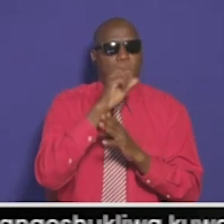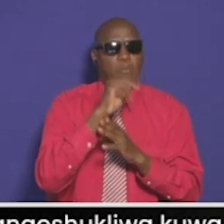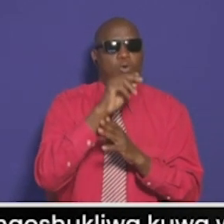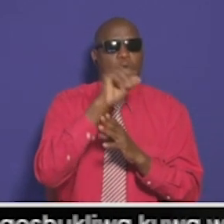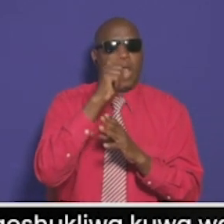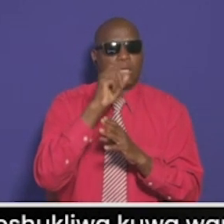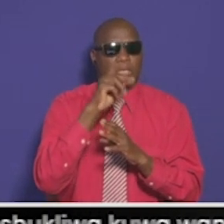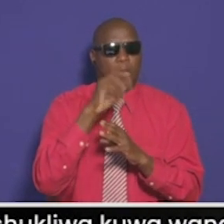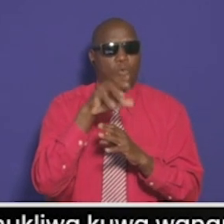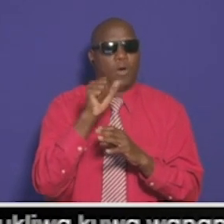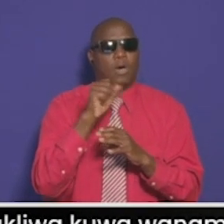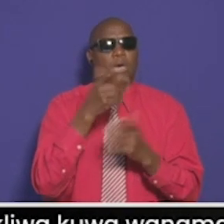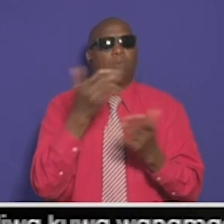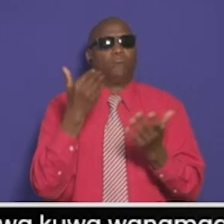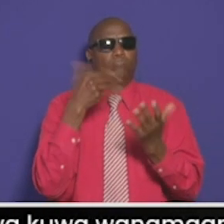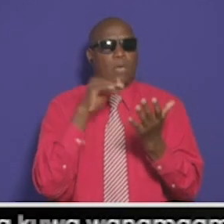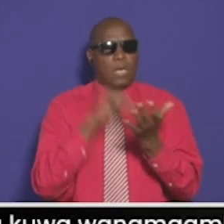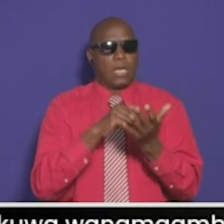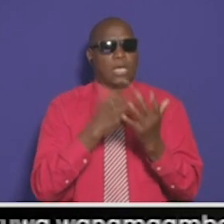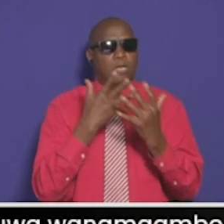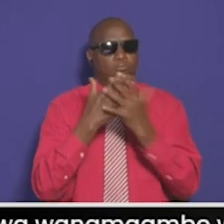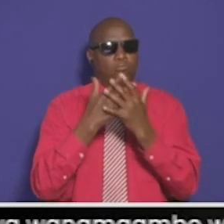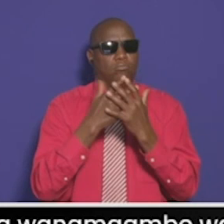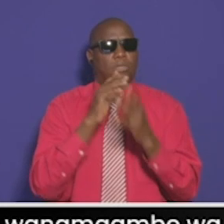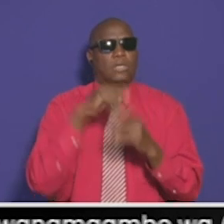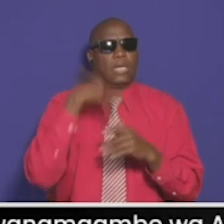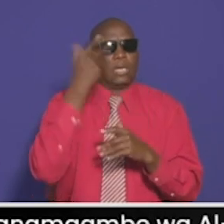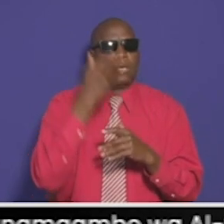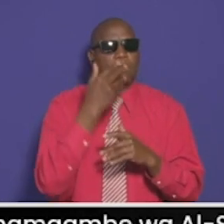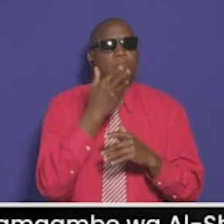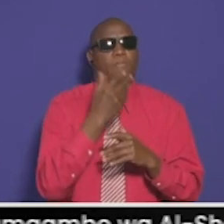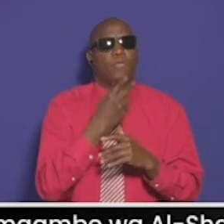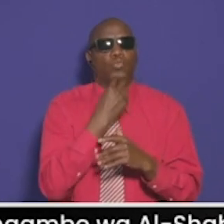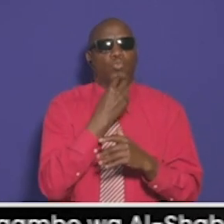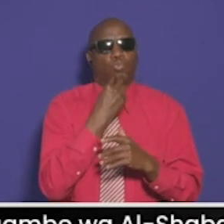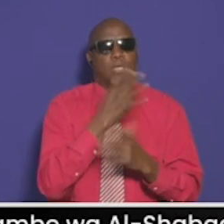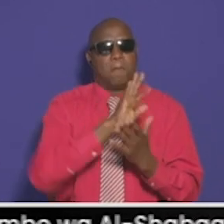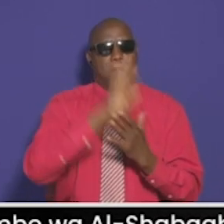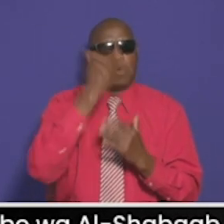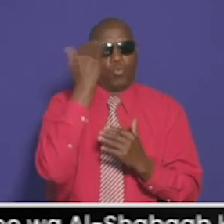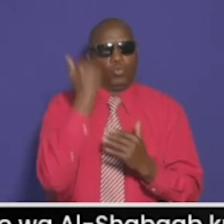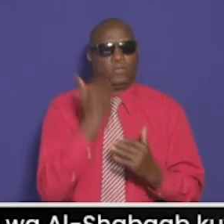kufikishwa tena mahakamani Jumanne wiki ijayo. Gonna just to